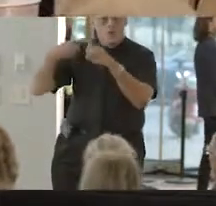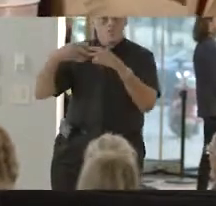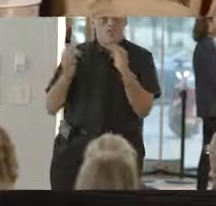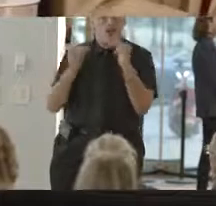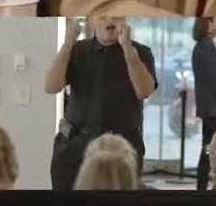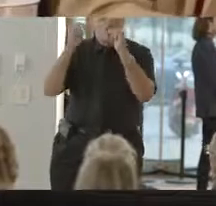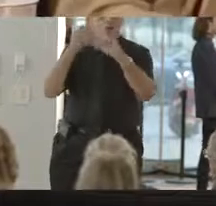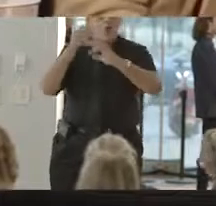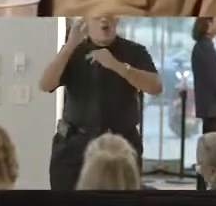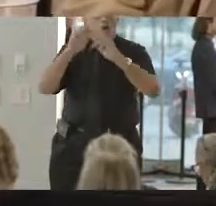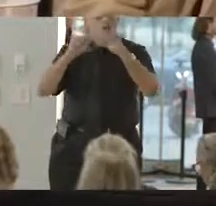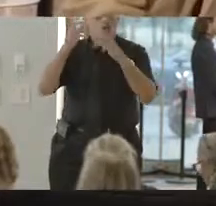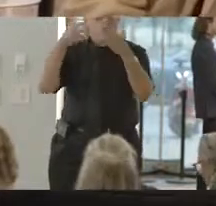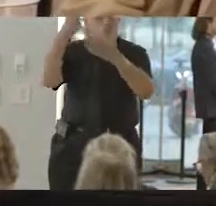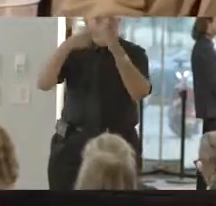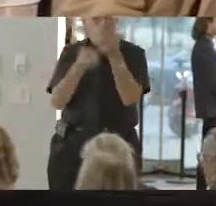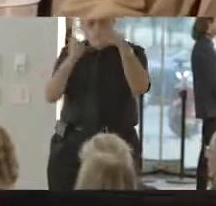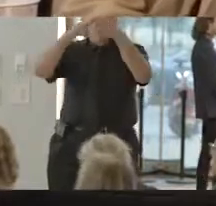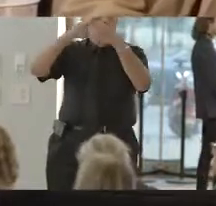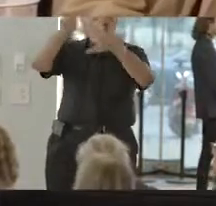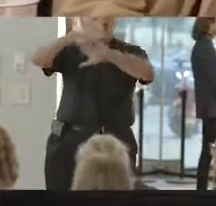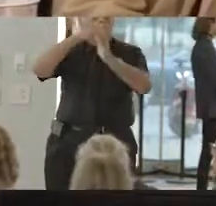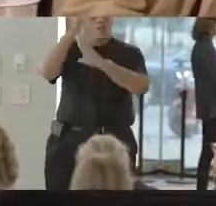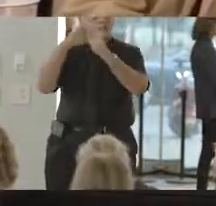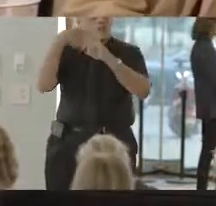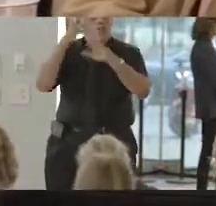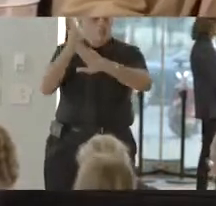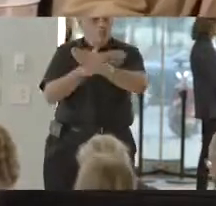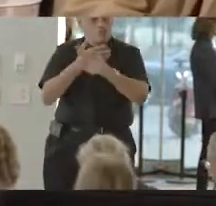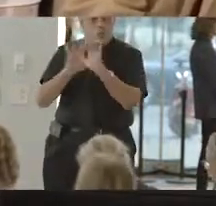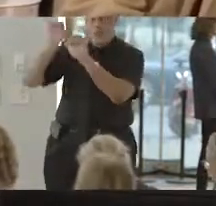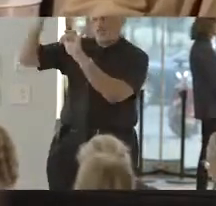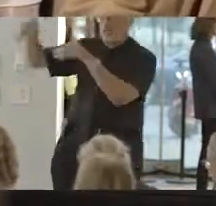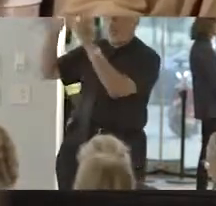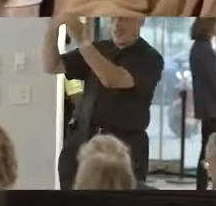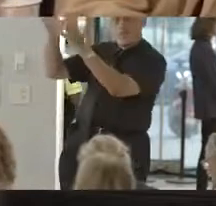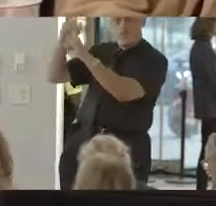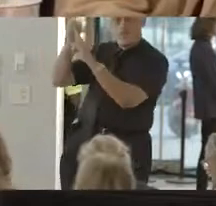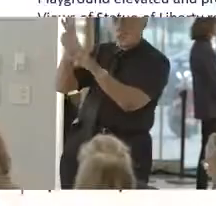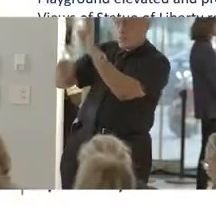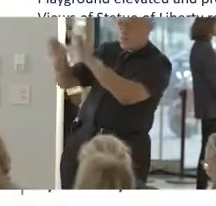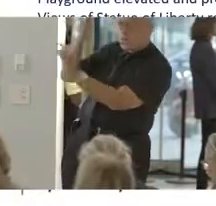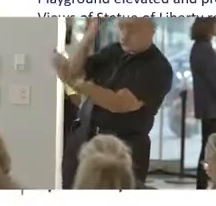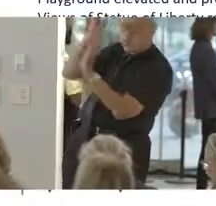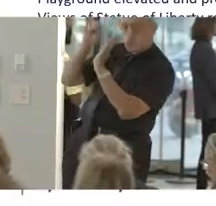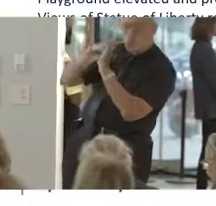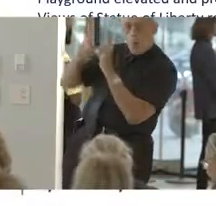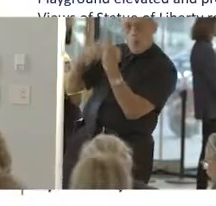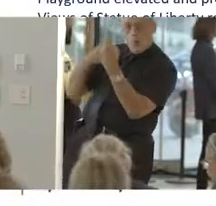higher construction cost and a longer construction period. So I'll just sit on this slide for a minute.